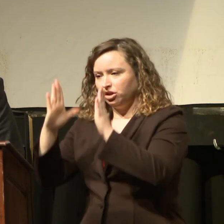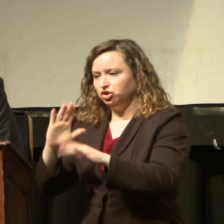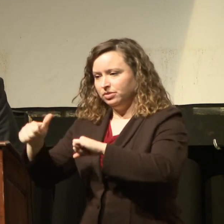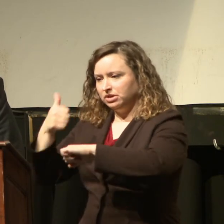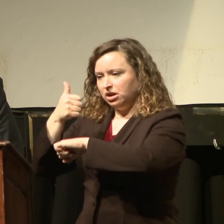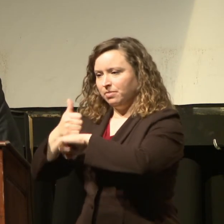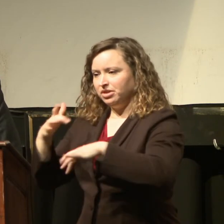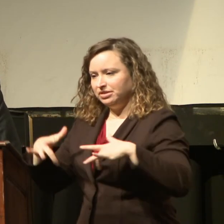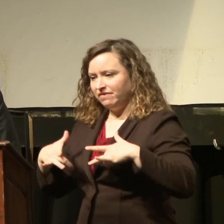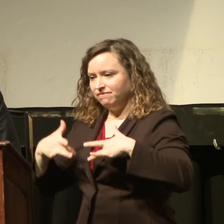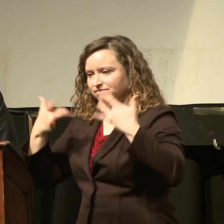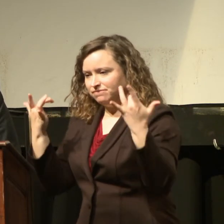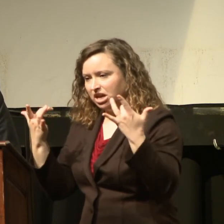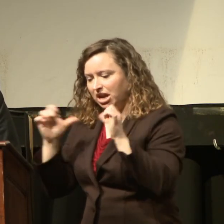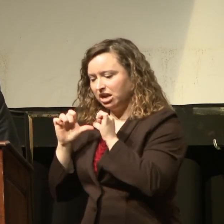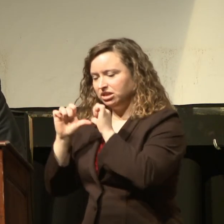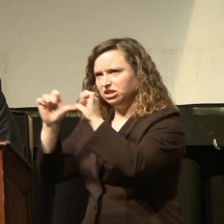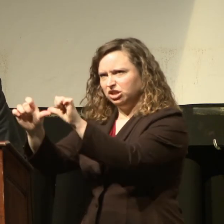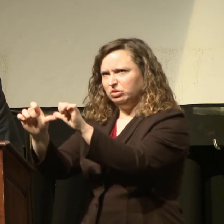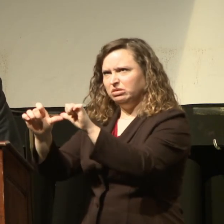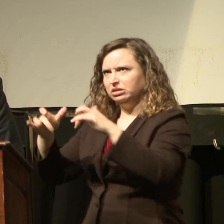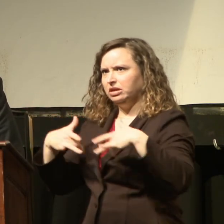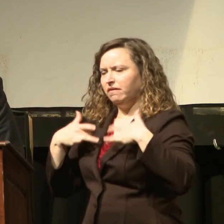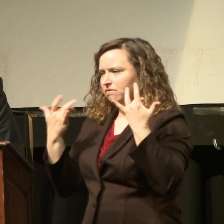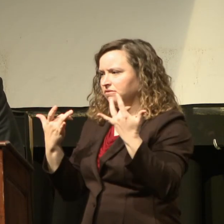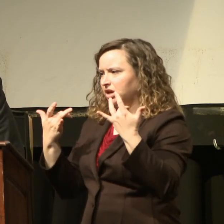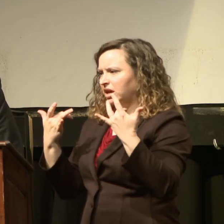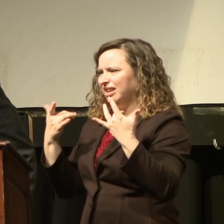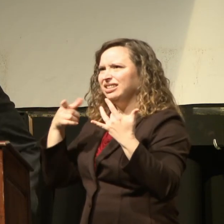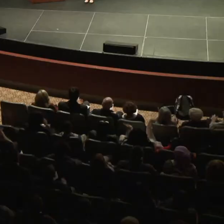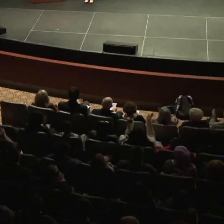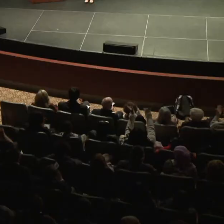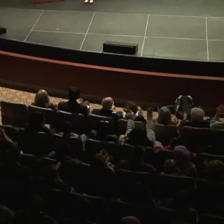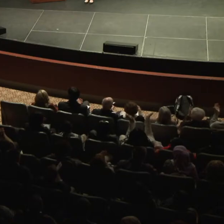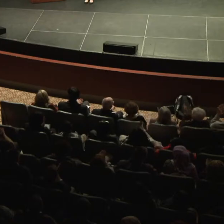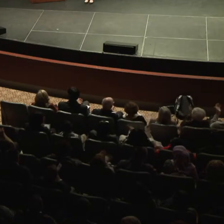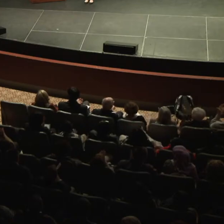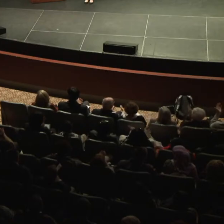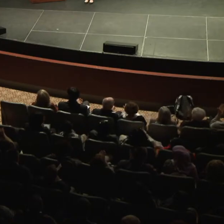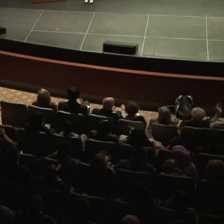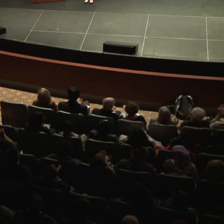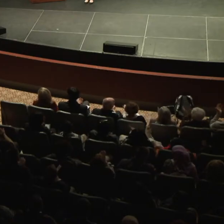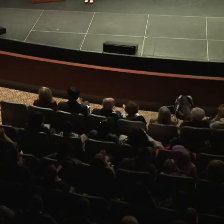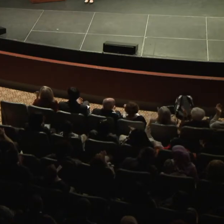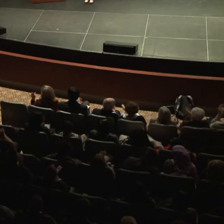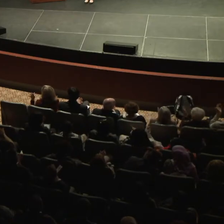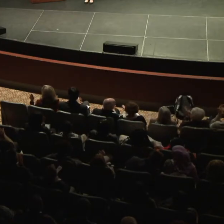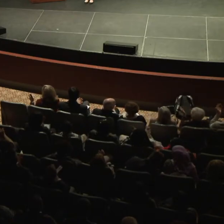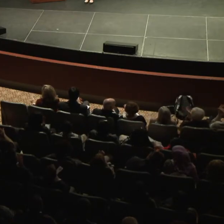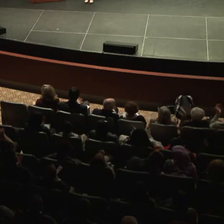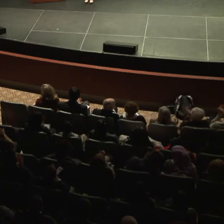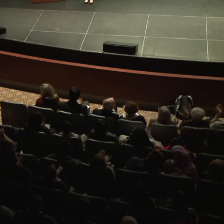event and in continuing it for the past 26 years. Thank you, Mrs. Hawkins.